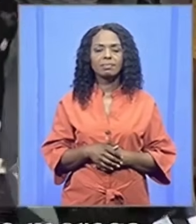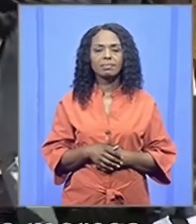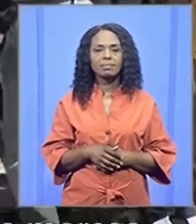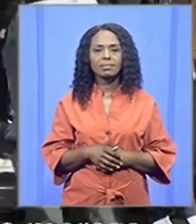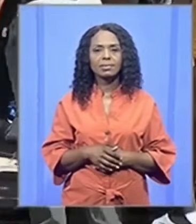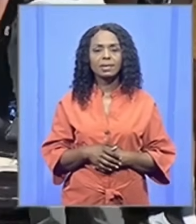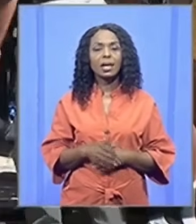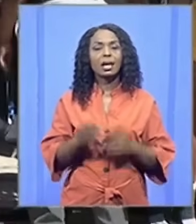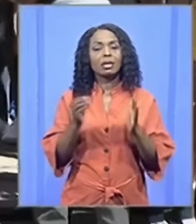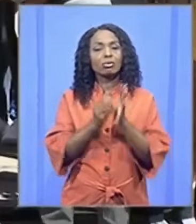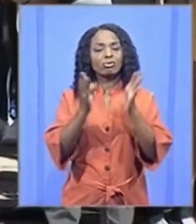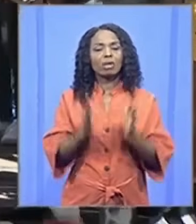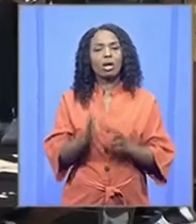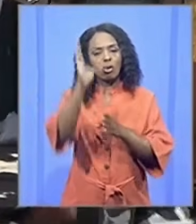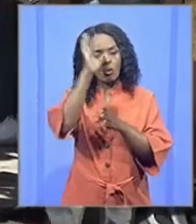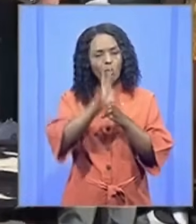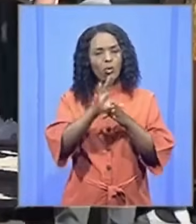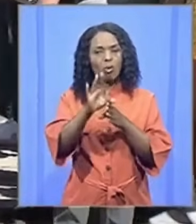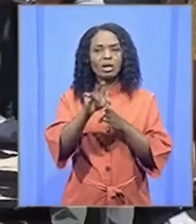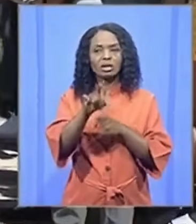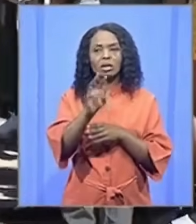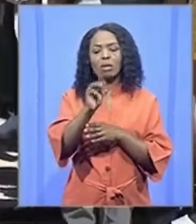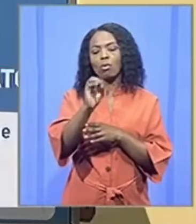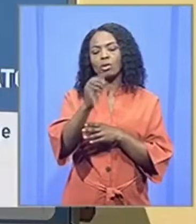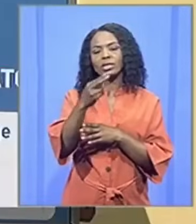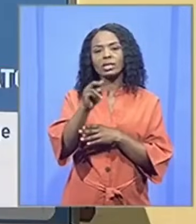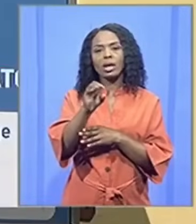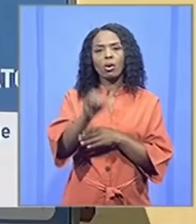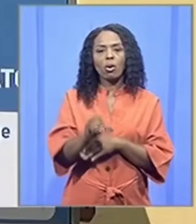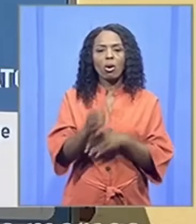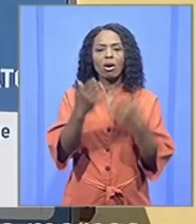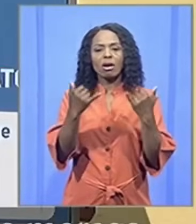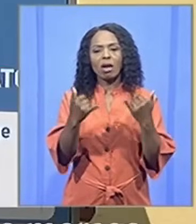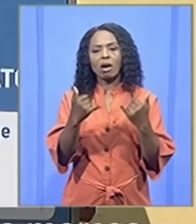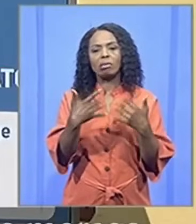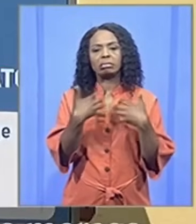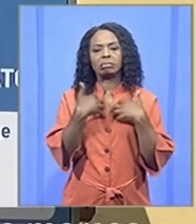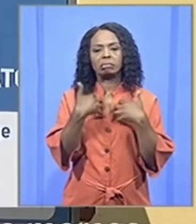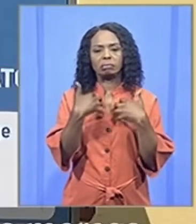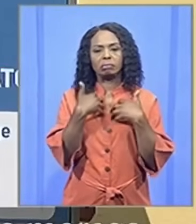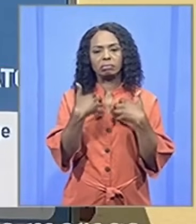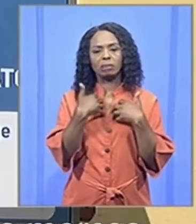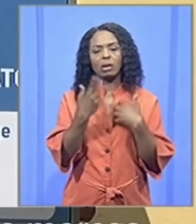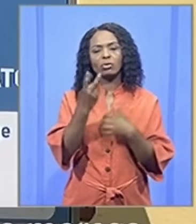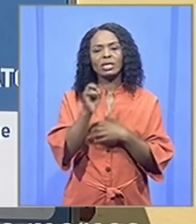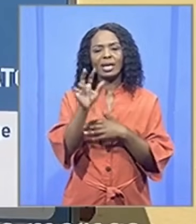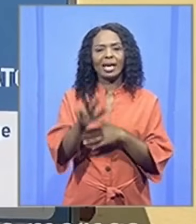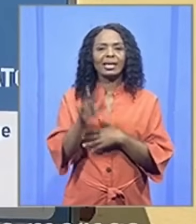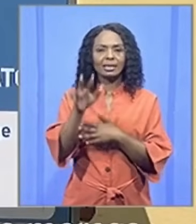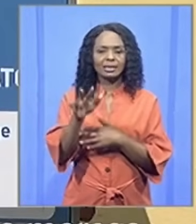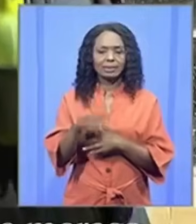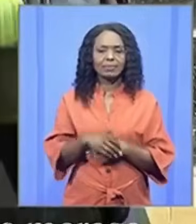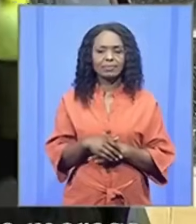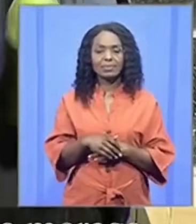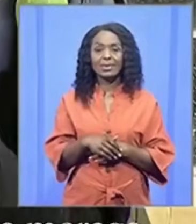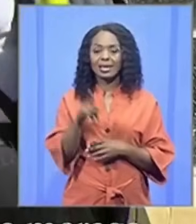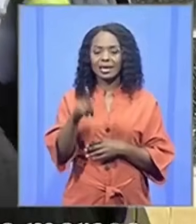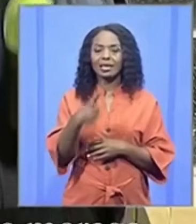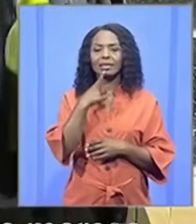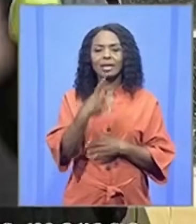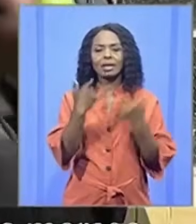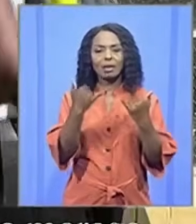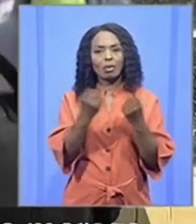Baithuti ba college ya motheo ba lebogale ba lla ka mašeleng ao bego a swanetše go abelwa baithuti ka 2018. Baithuti ba ipelaetša gore ba lefapha